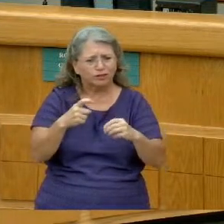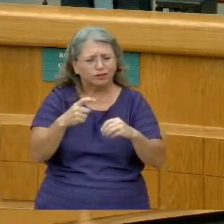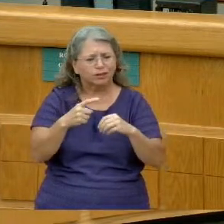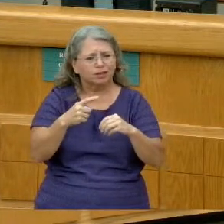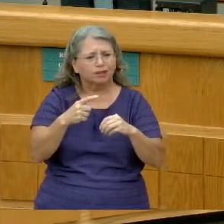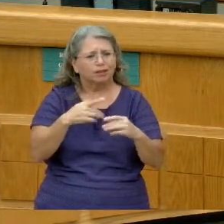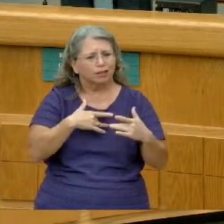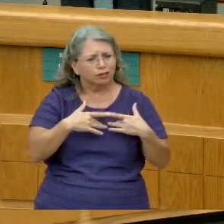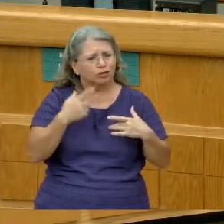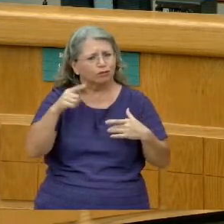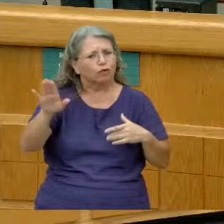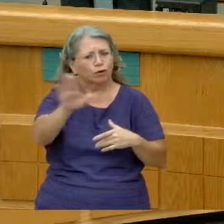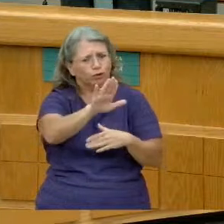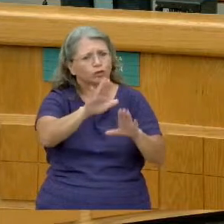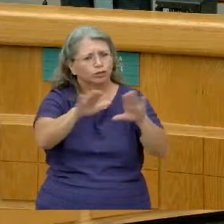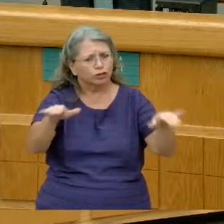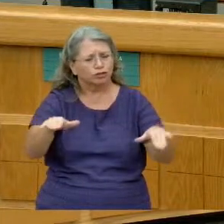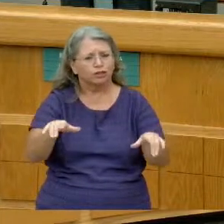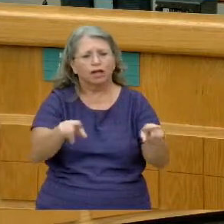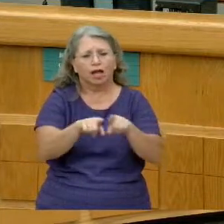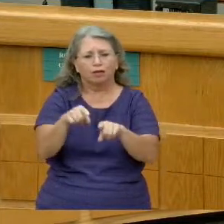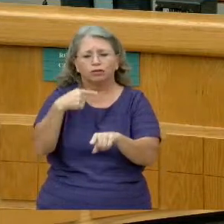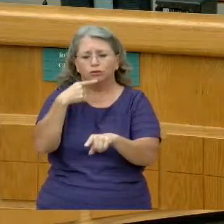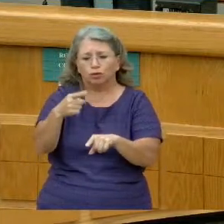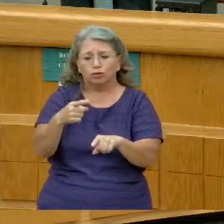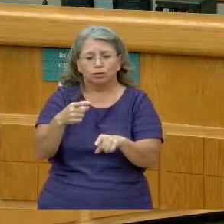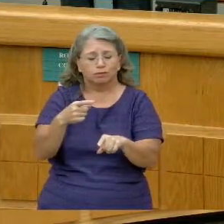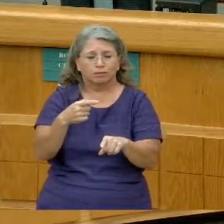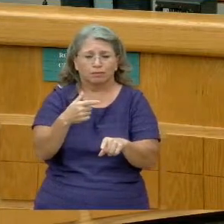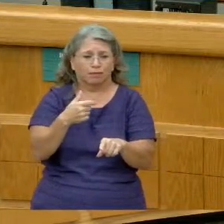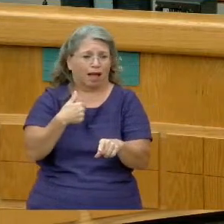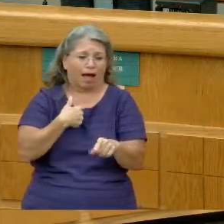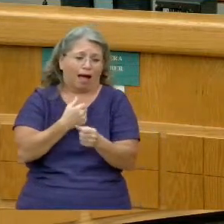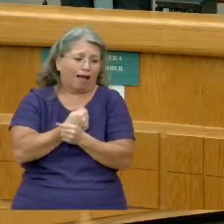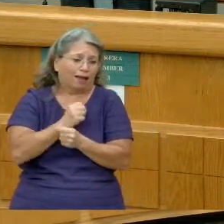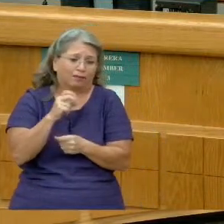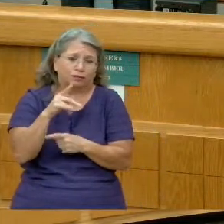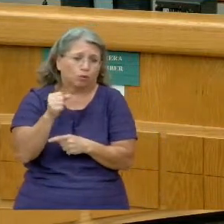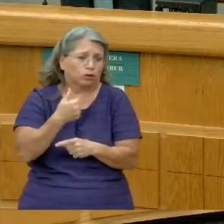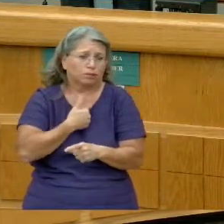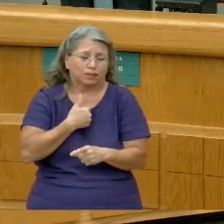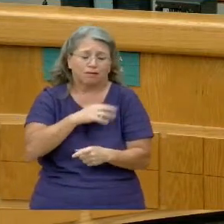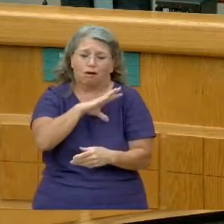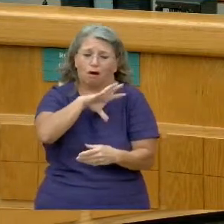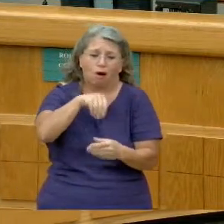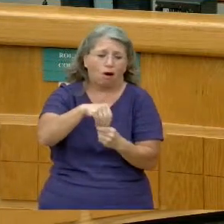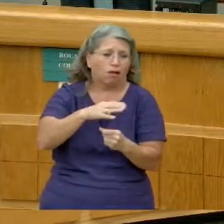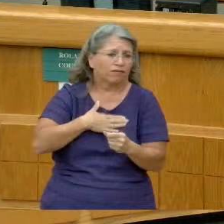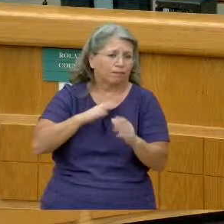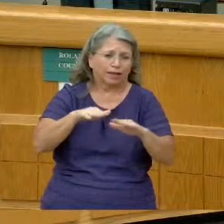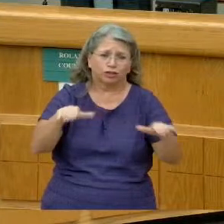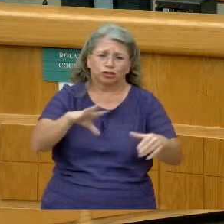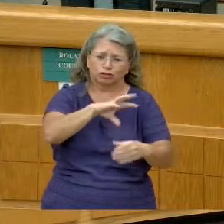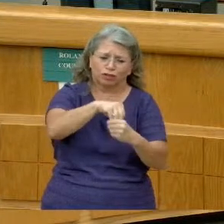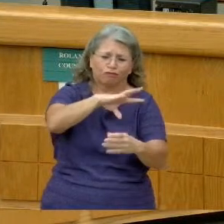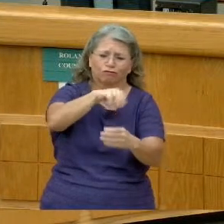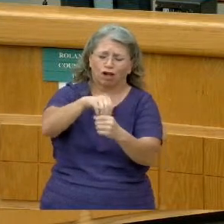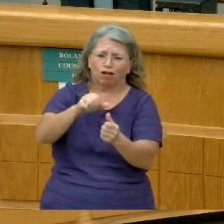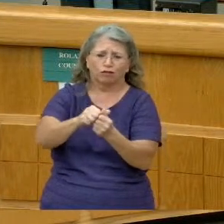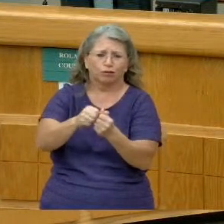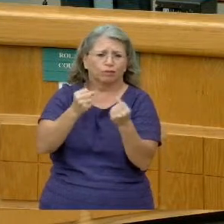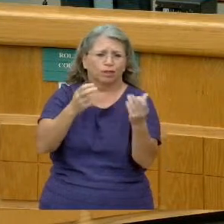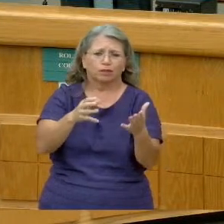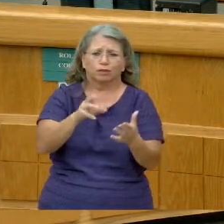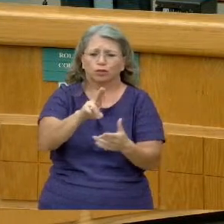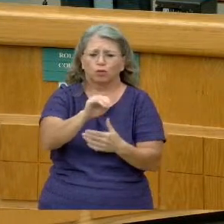so wonderful. I also told him how much I love sports personally. All my children were involved in multiple UIL. I had